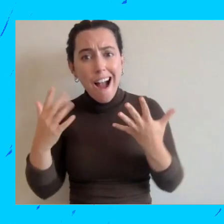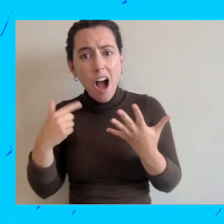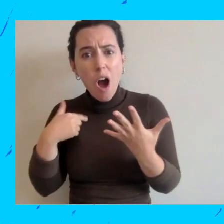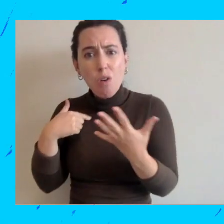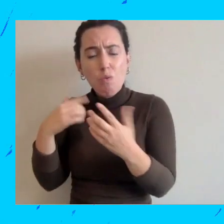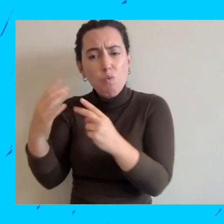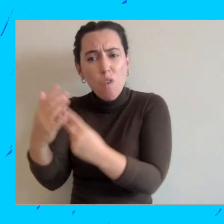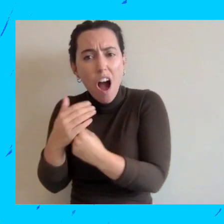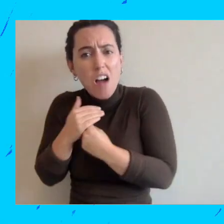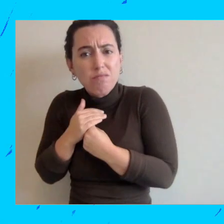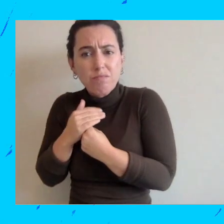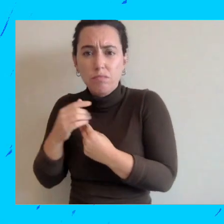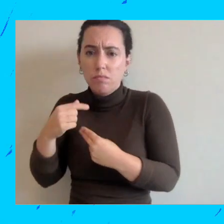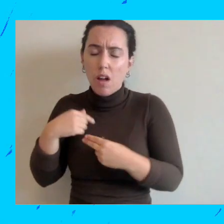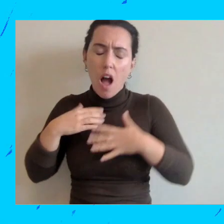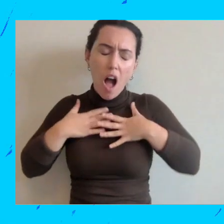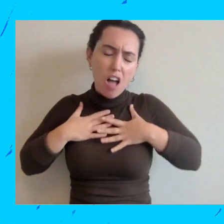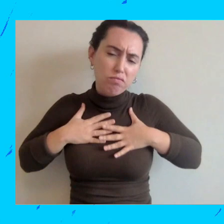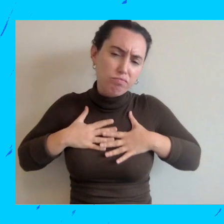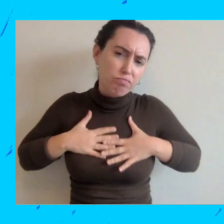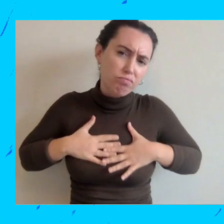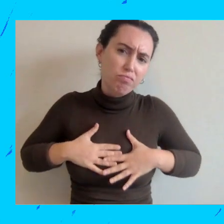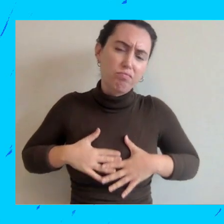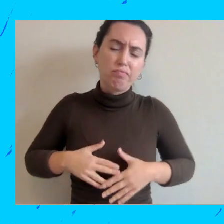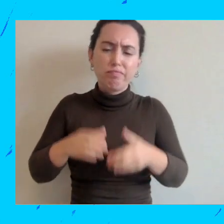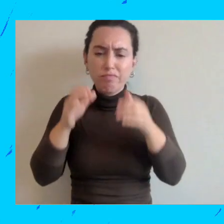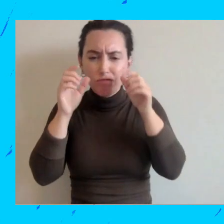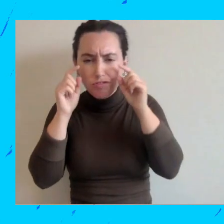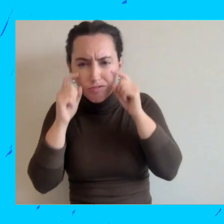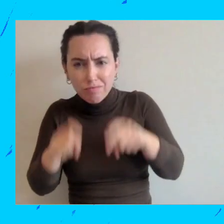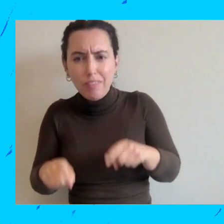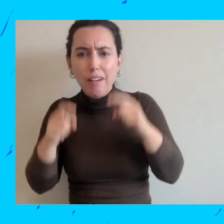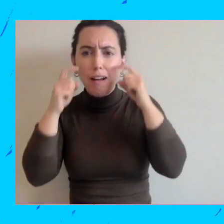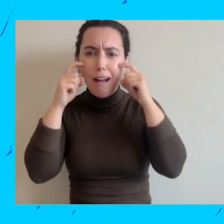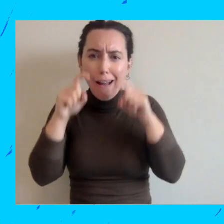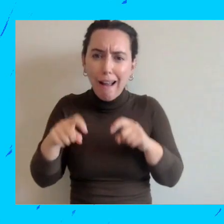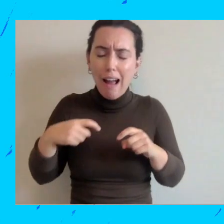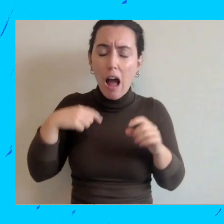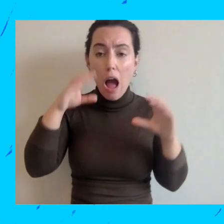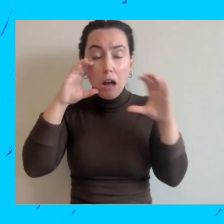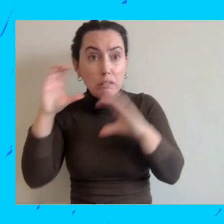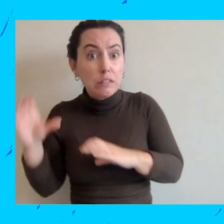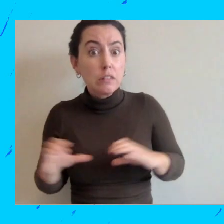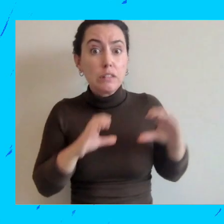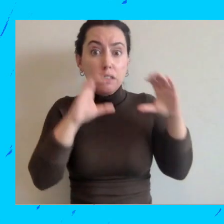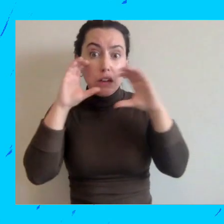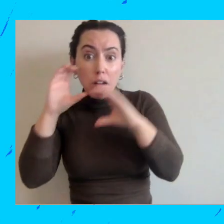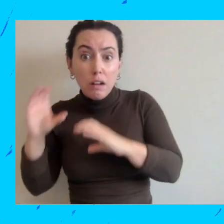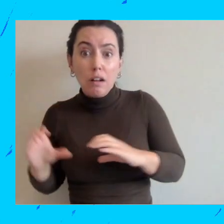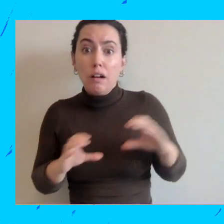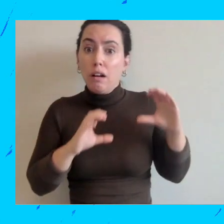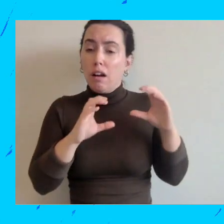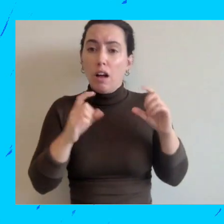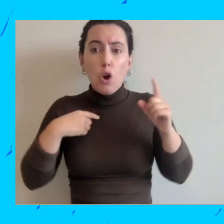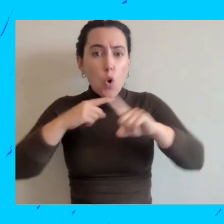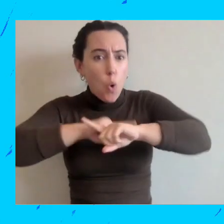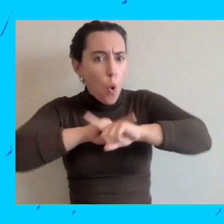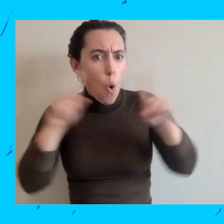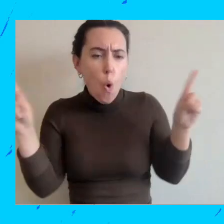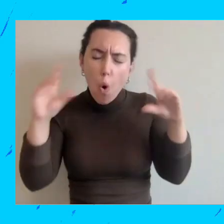longest time. For 3 days, I didn't sleep straight. Like I would wake up, literally see the sunrise, sunset for